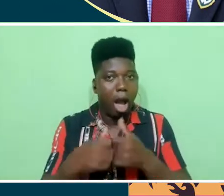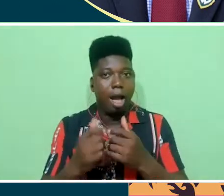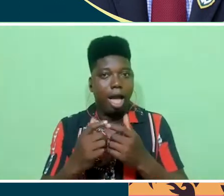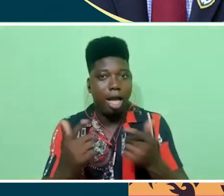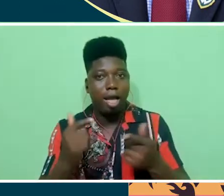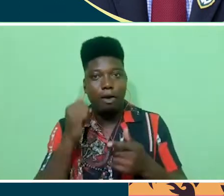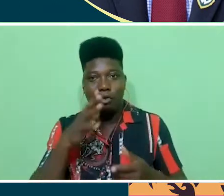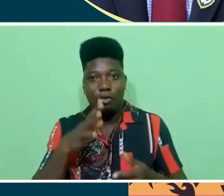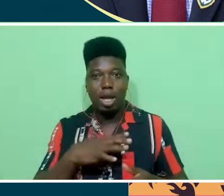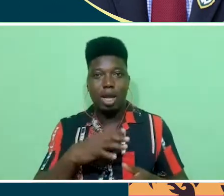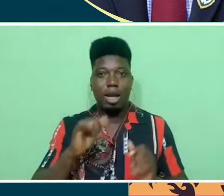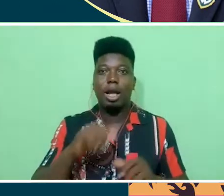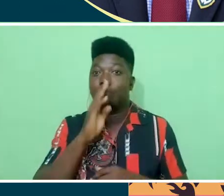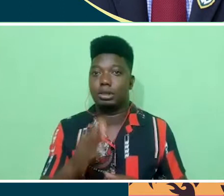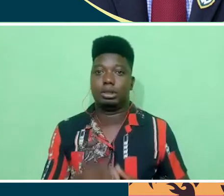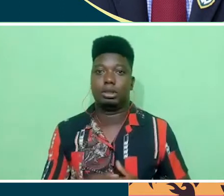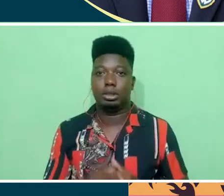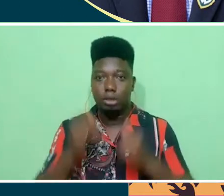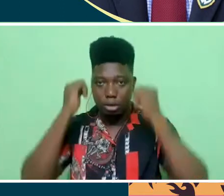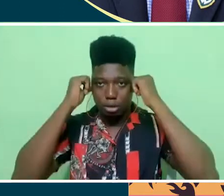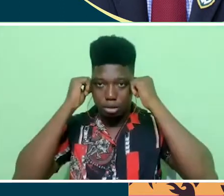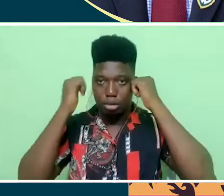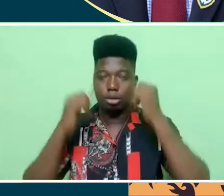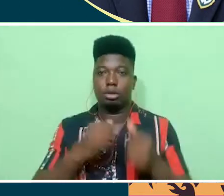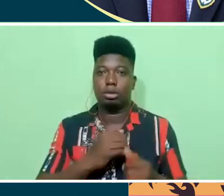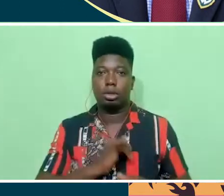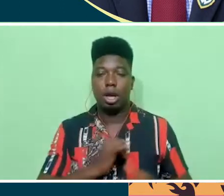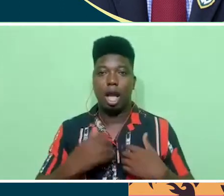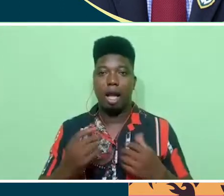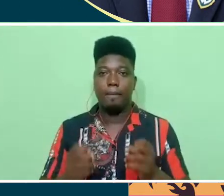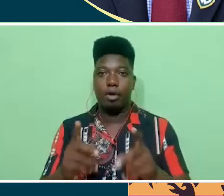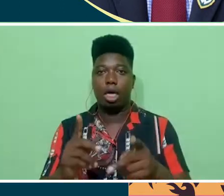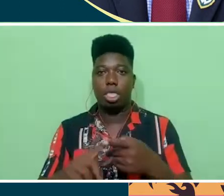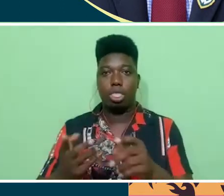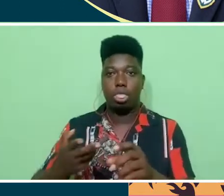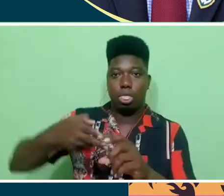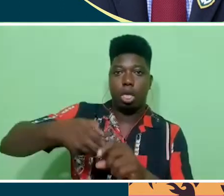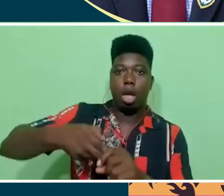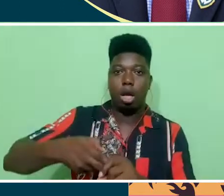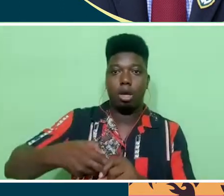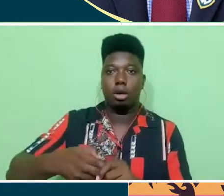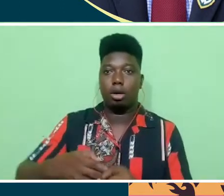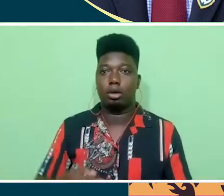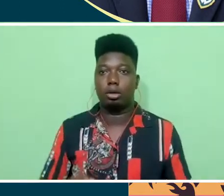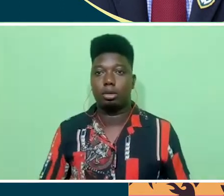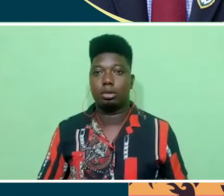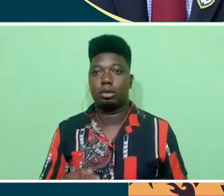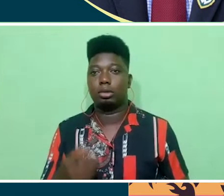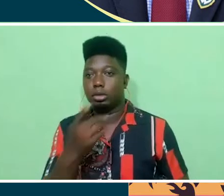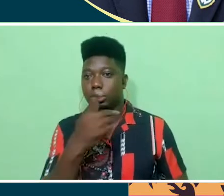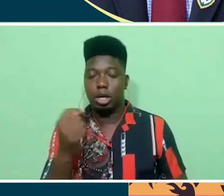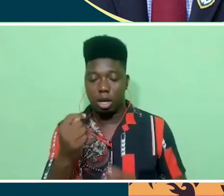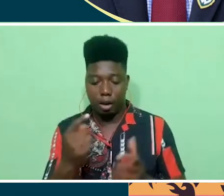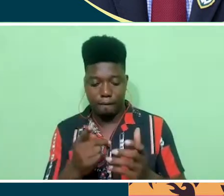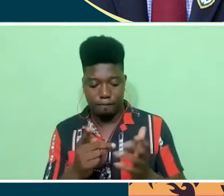in 2015, and just after that, I had an opportunity to join the ESID programming, and I've